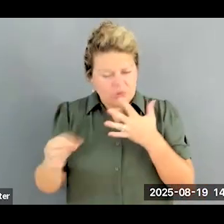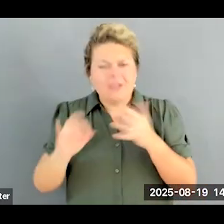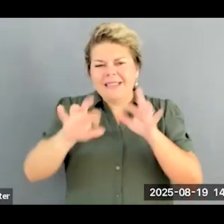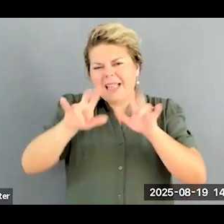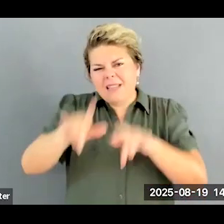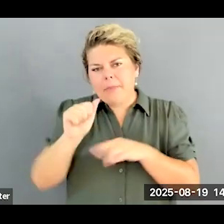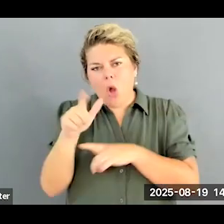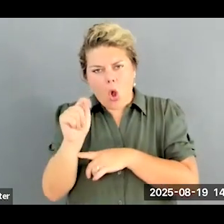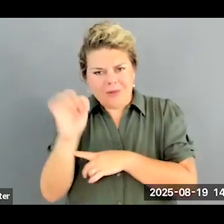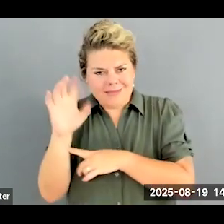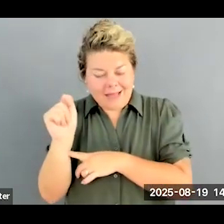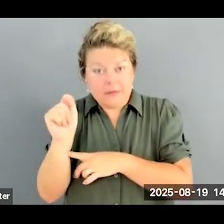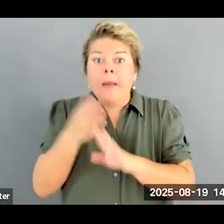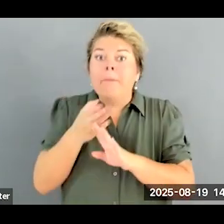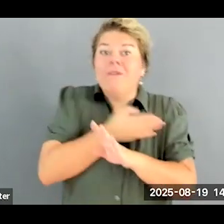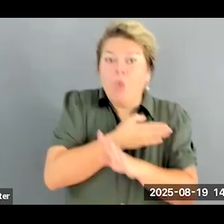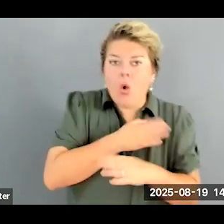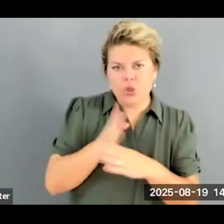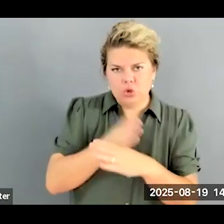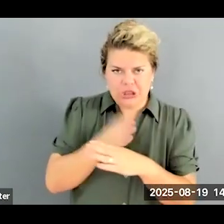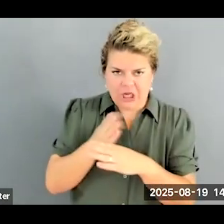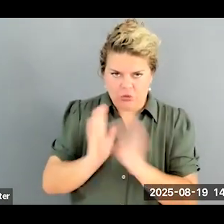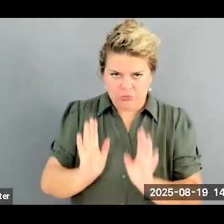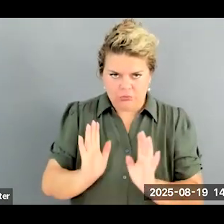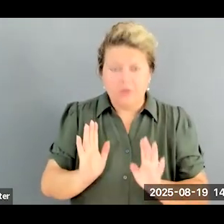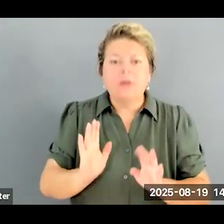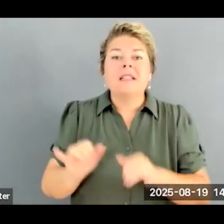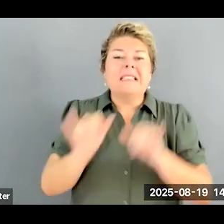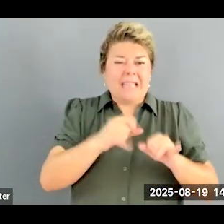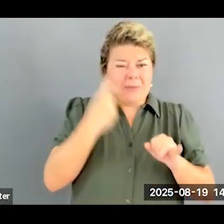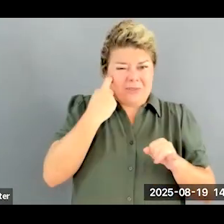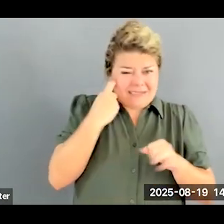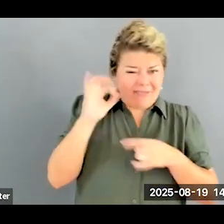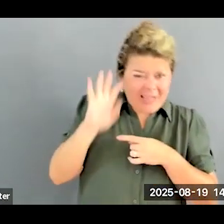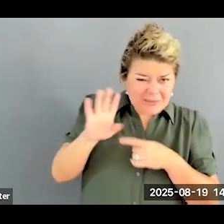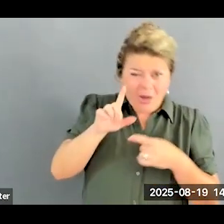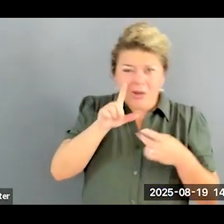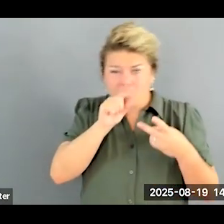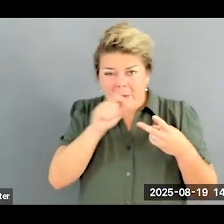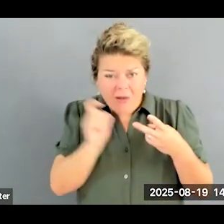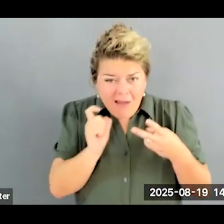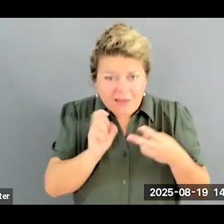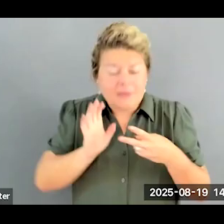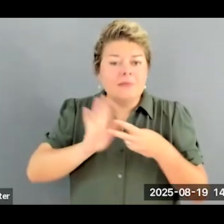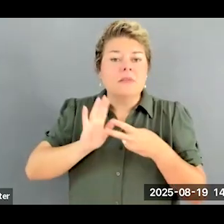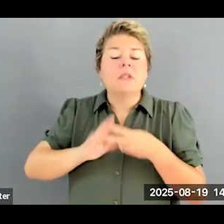that box prior to sharing your post. Similar to our last two social media platforms, I have the Instagram